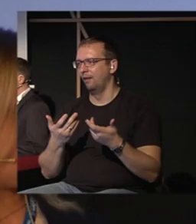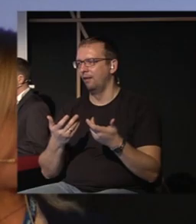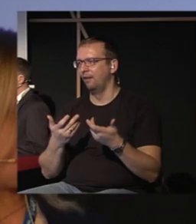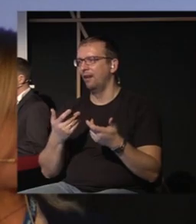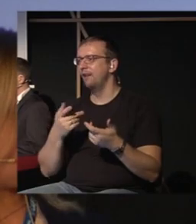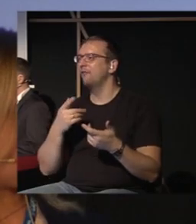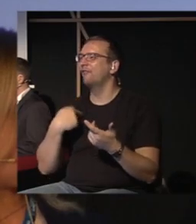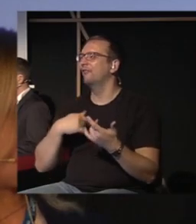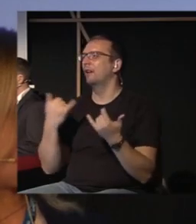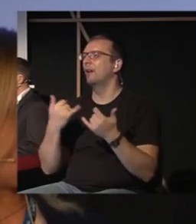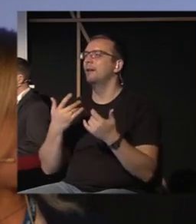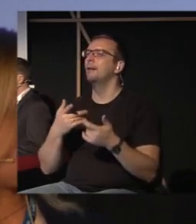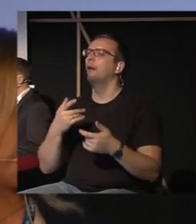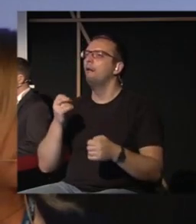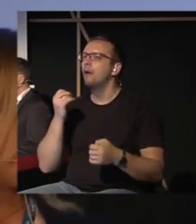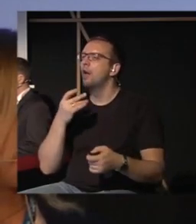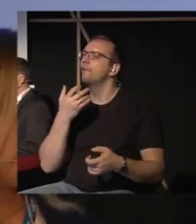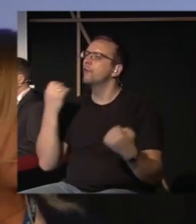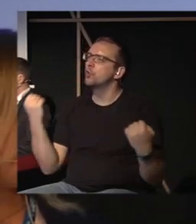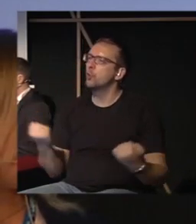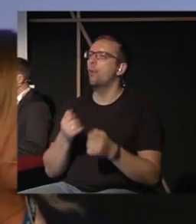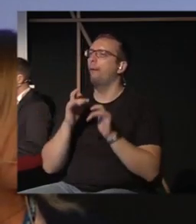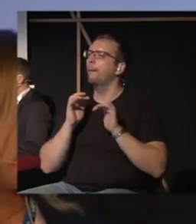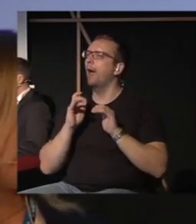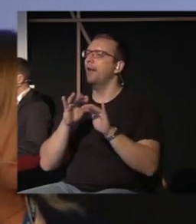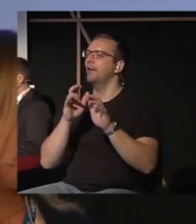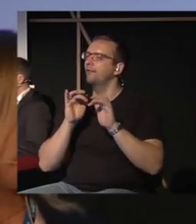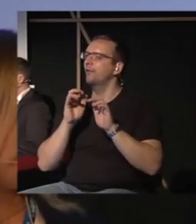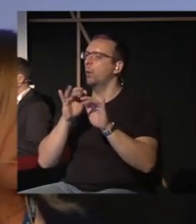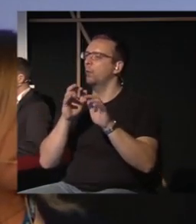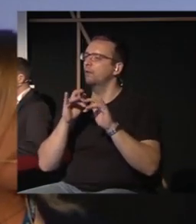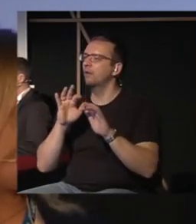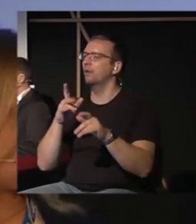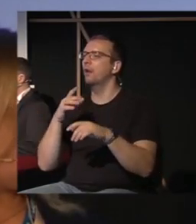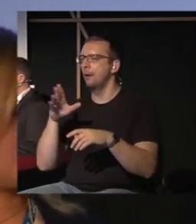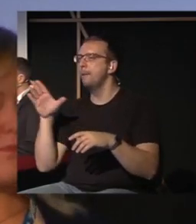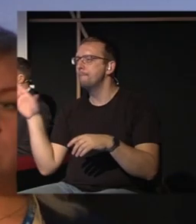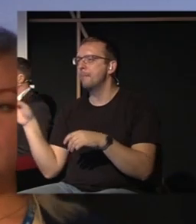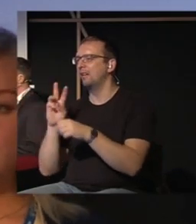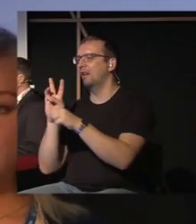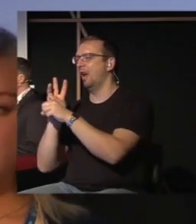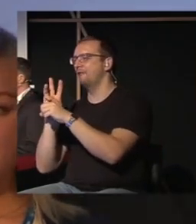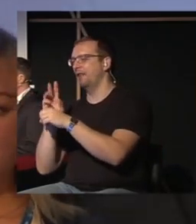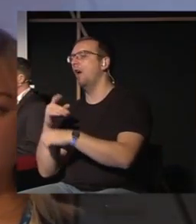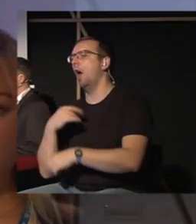but we cannot impose this on them. It has to come from them.